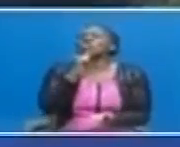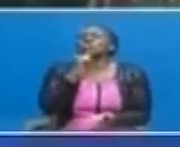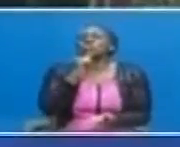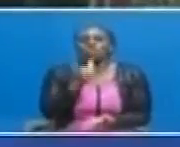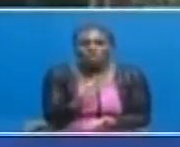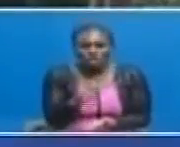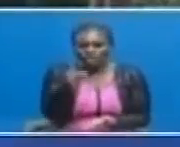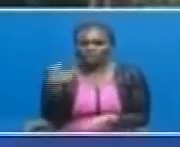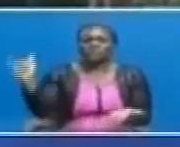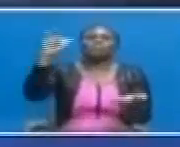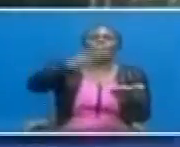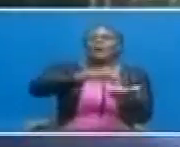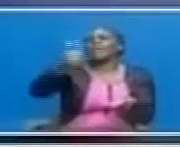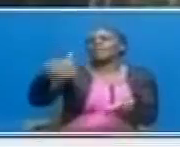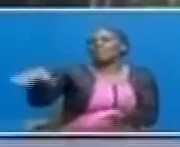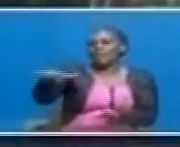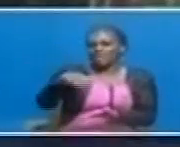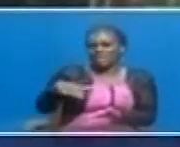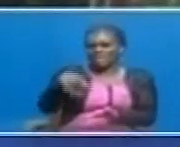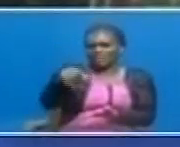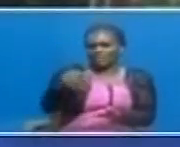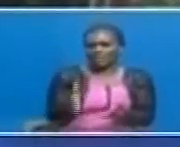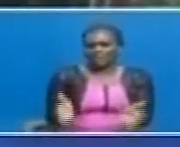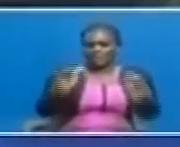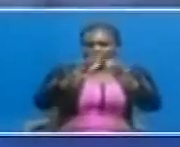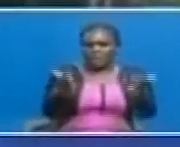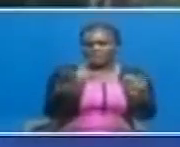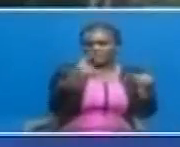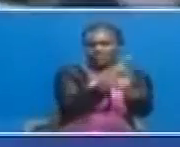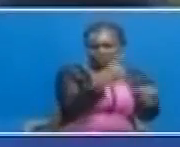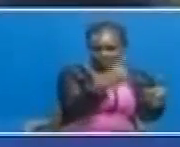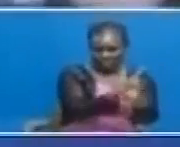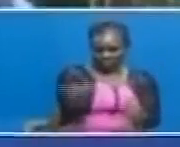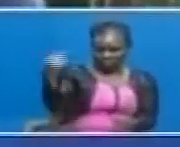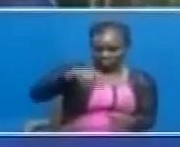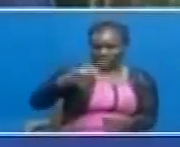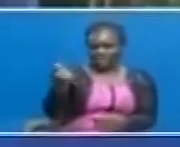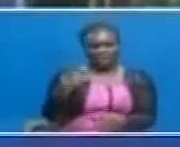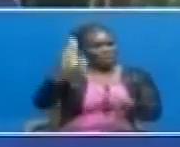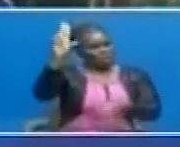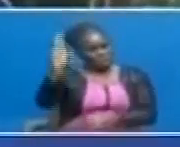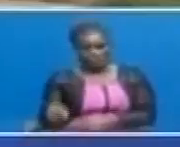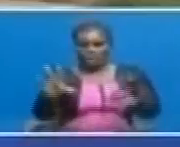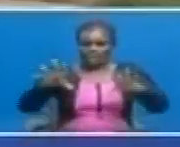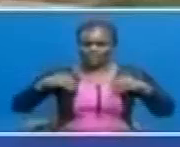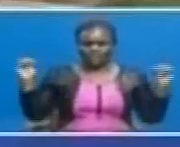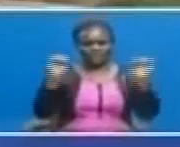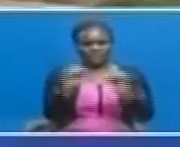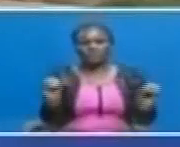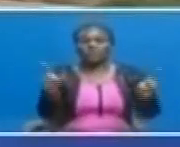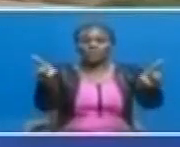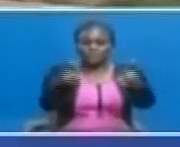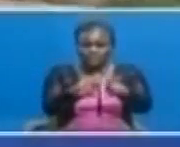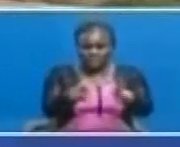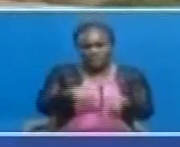wanaweka mifugo ya kampuni za Uganda, wanazileta hapa. That one we will not accept. Just last month, government pumped 1 billion shillings